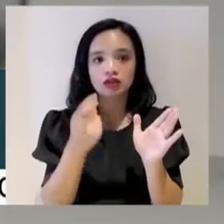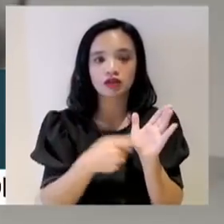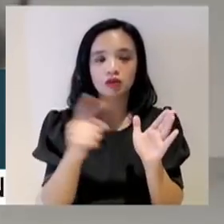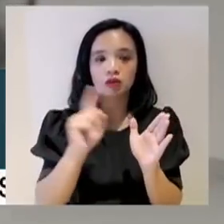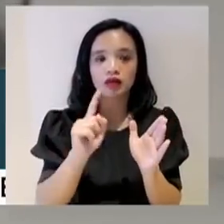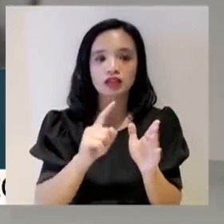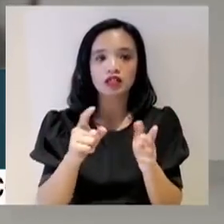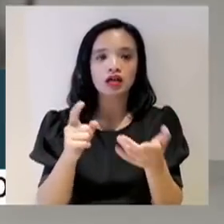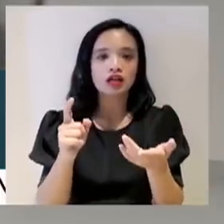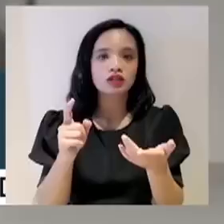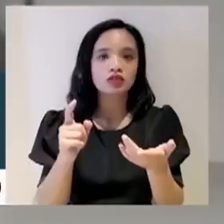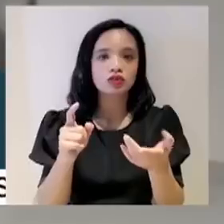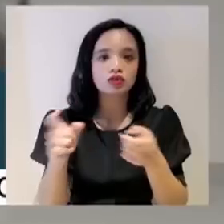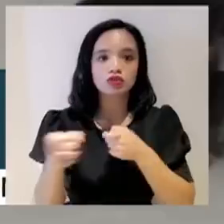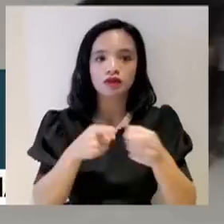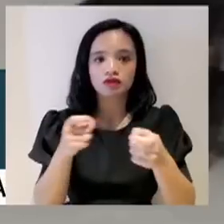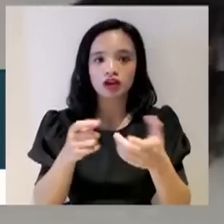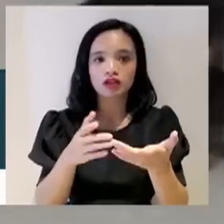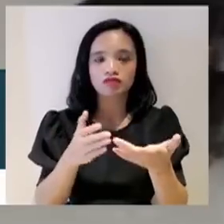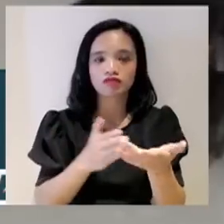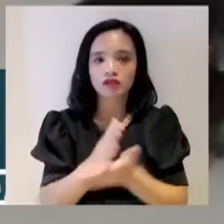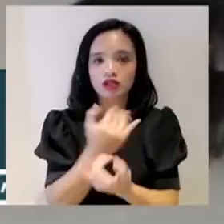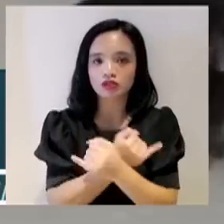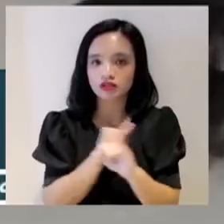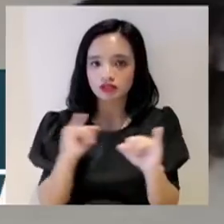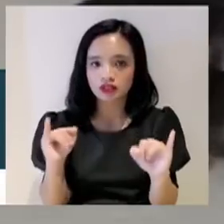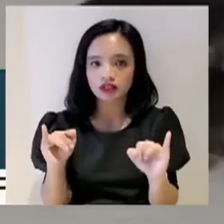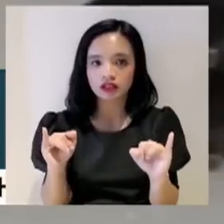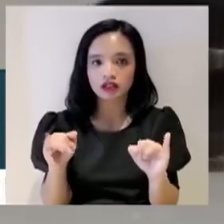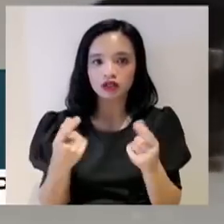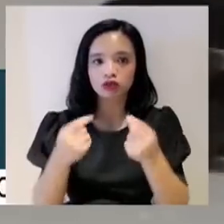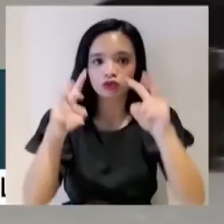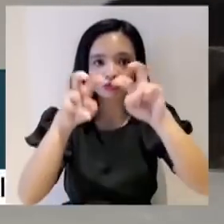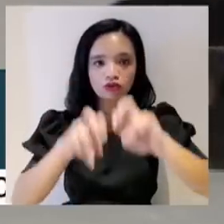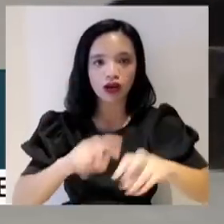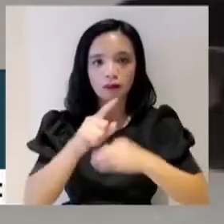to conduct its own investigations into the bloody war on drugs.